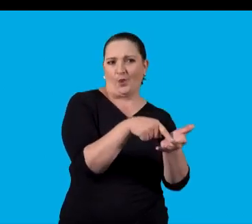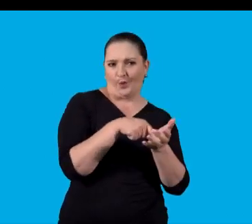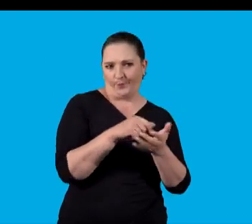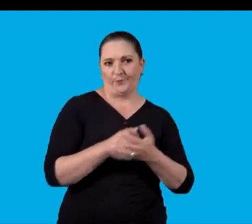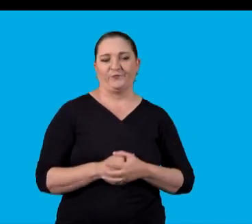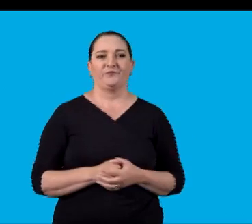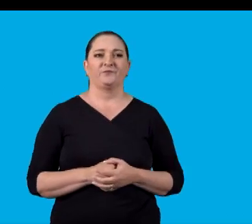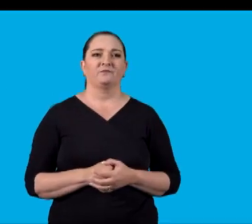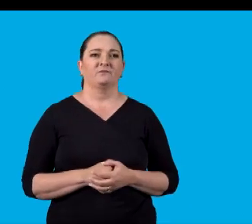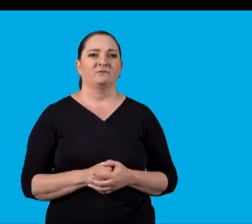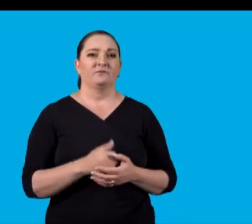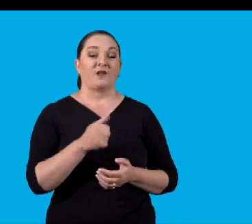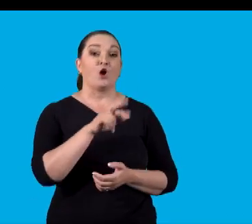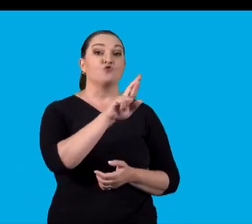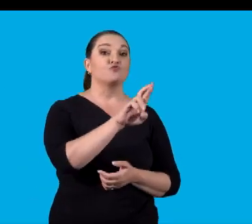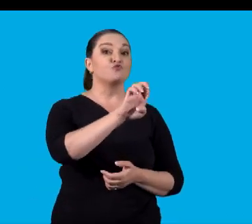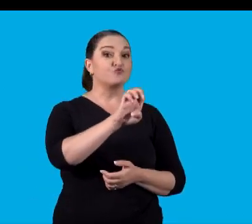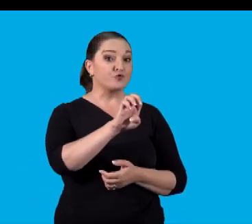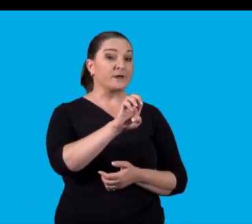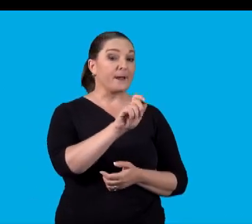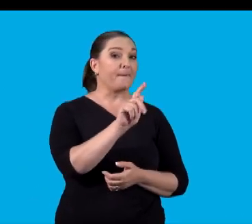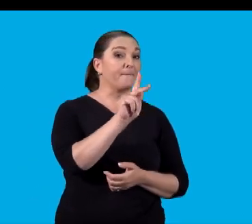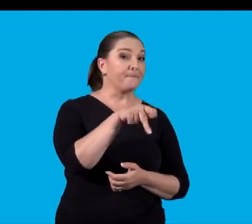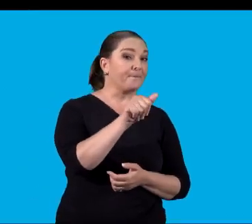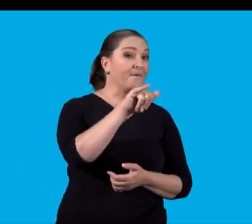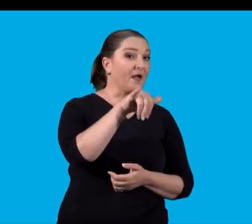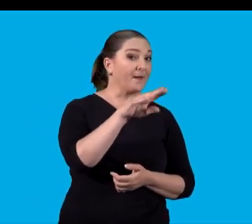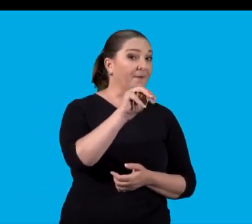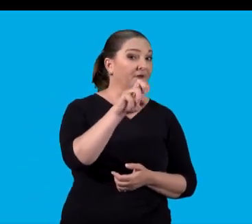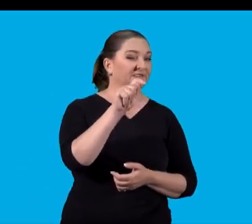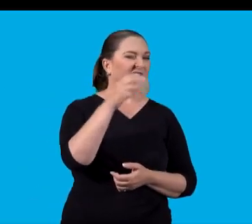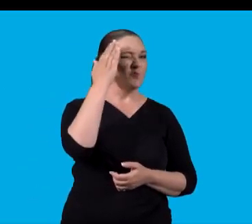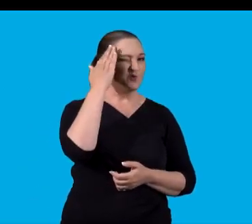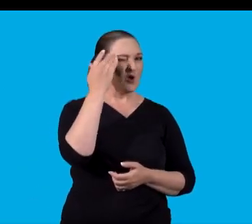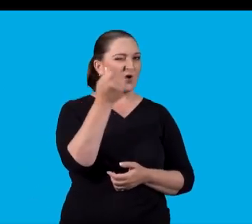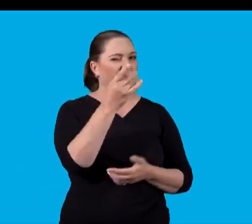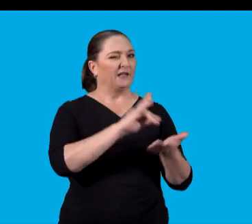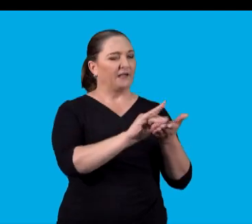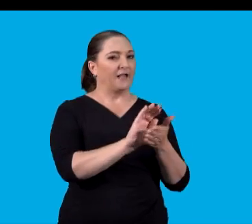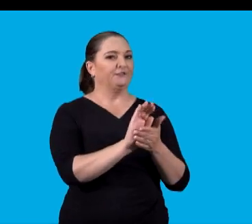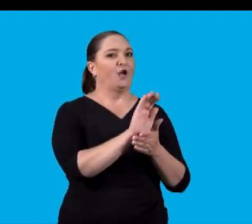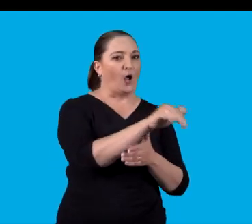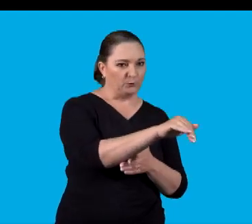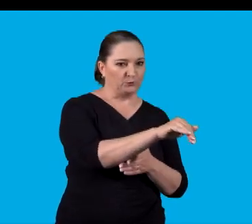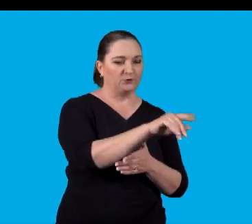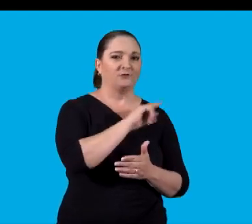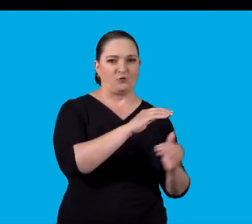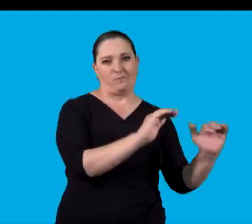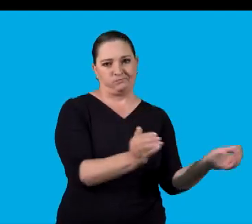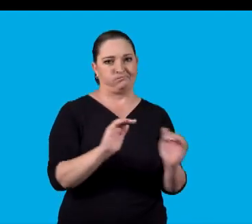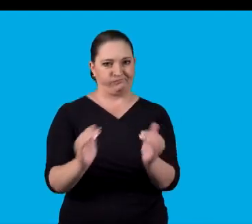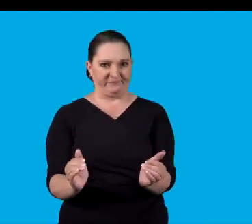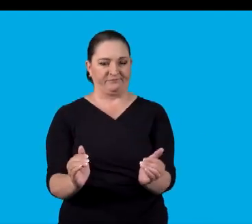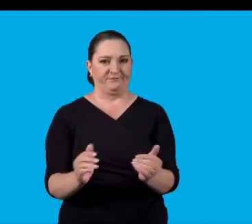of loan. So I'll come here and I'll then say, if it's a repayment of loan, already I know it's a cash